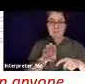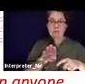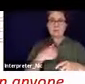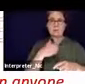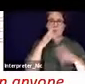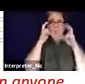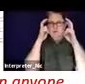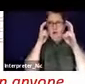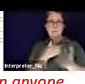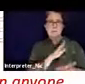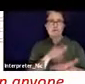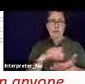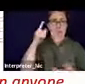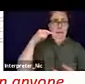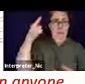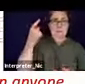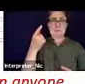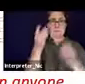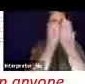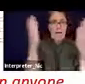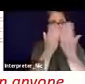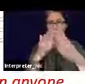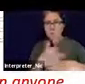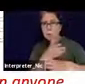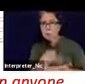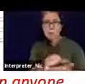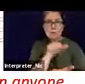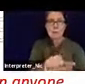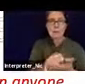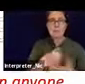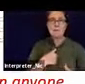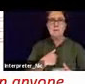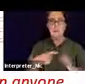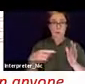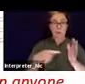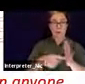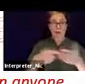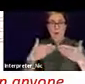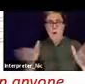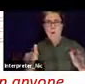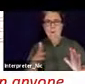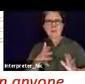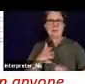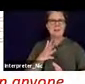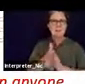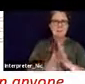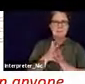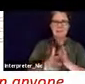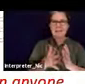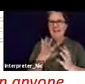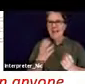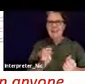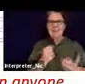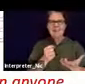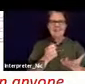drivers going to be helpful to get me into the car? You know, are the toilets going to be unlocked? Are they going to be full of cleaning equipment or baby high